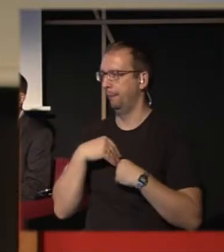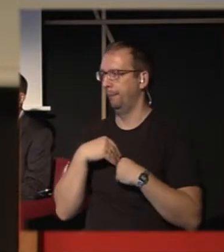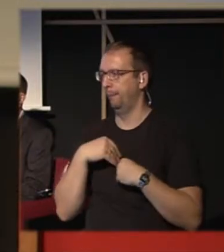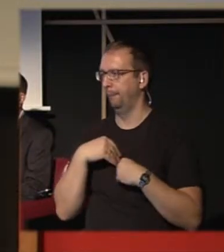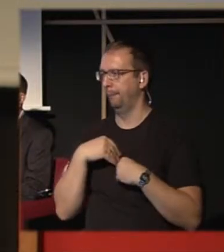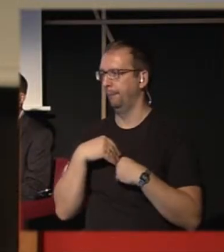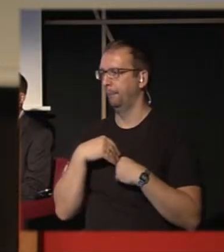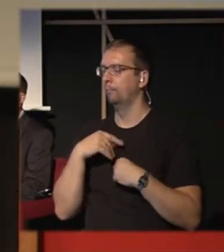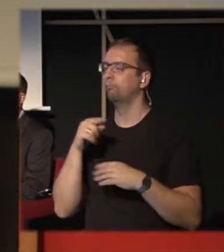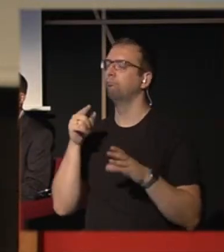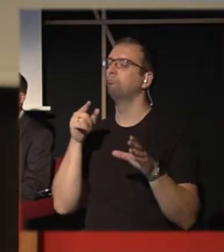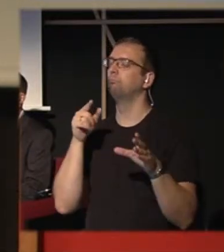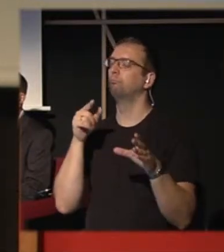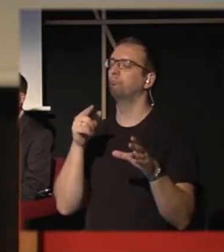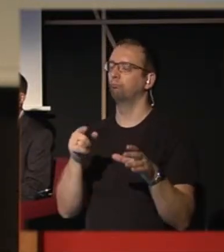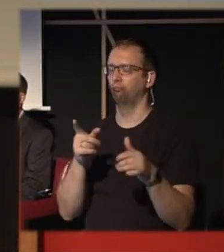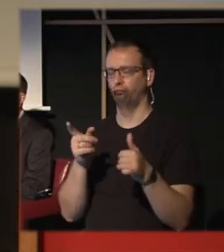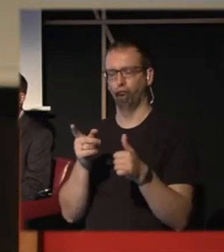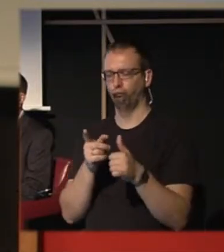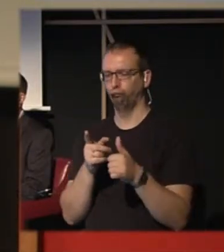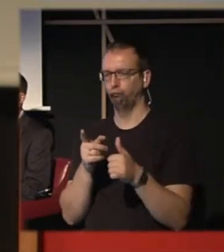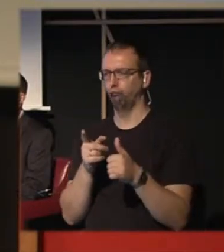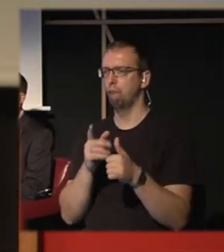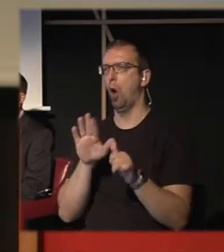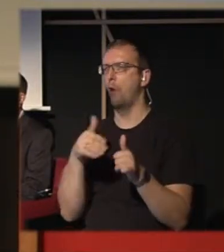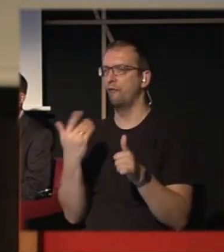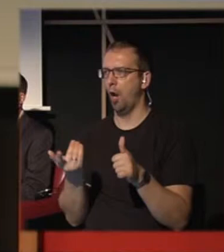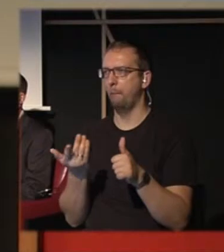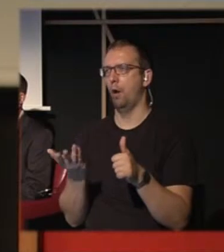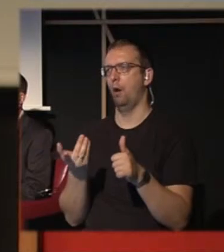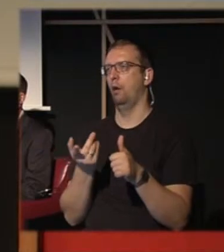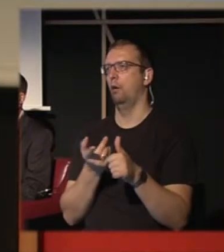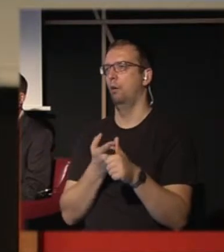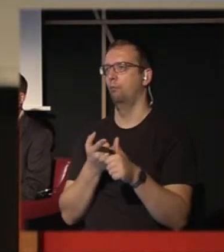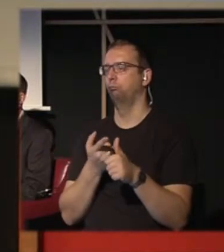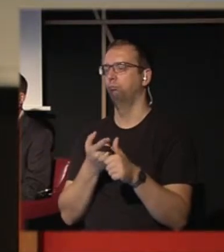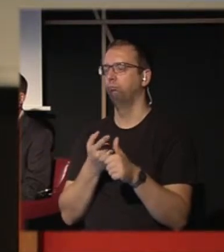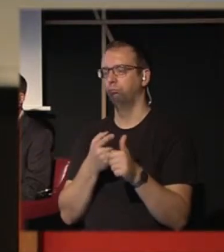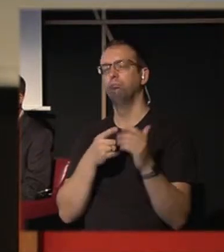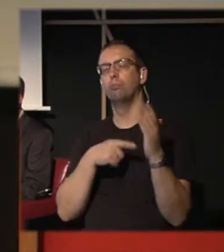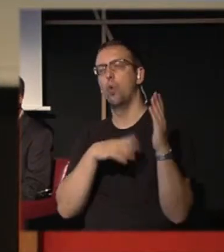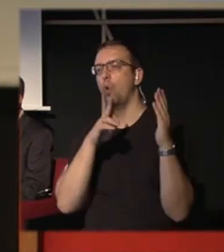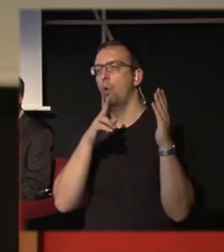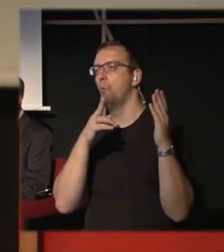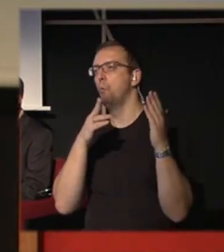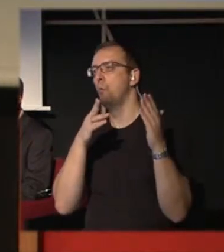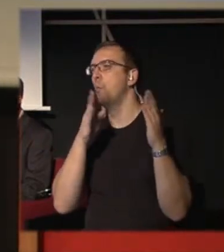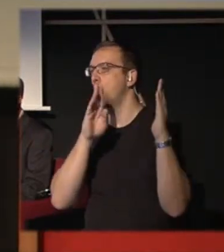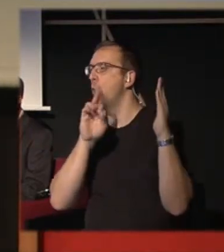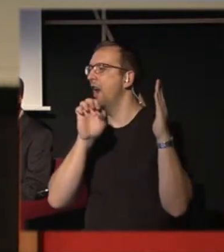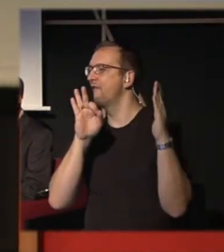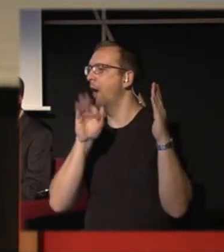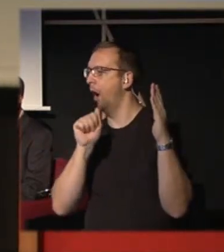and regularly meet with their relevant club personnel. And when we implemented this provision, we